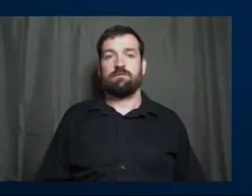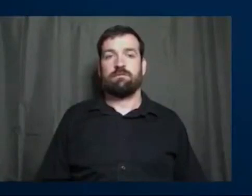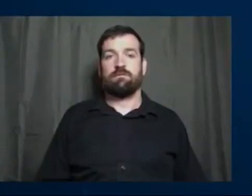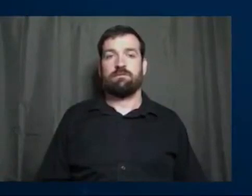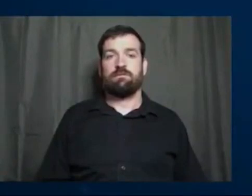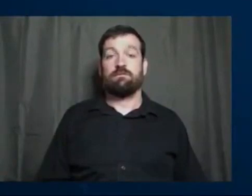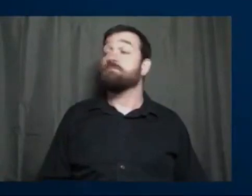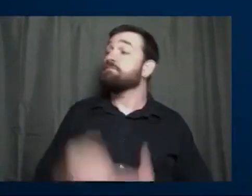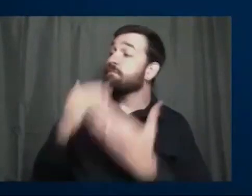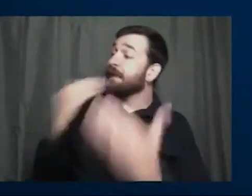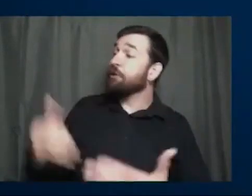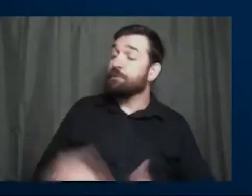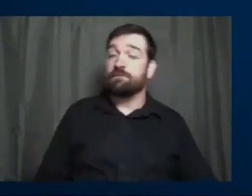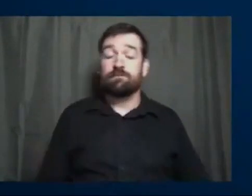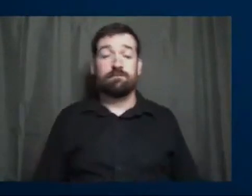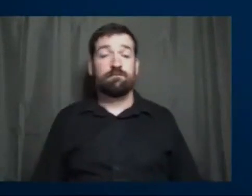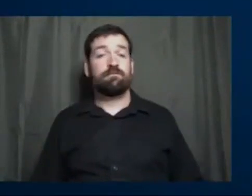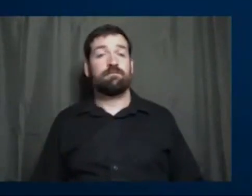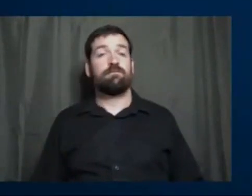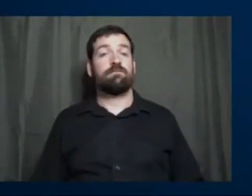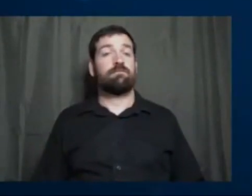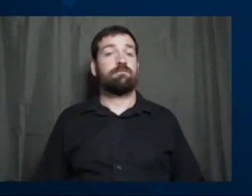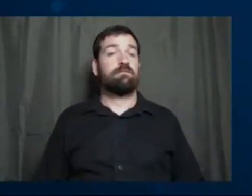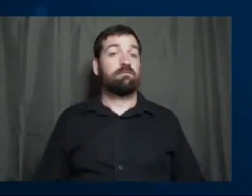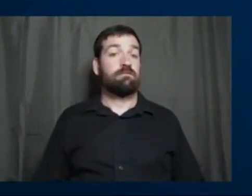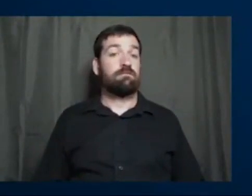Okay. Thank you. Thank you. Is that good?